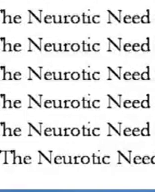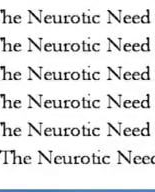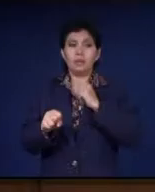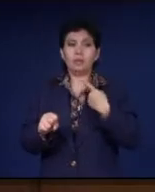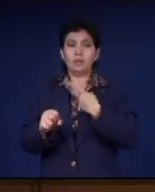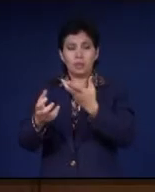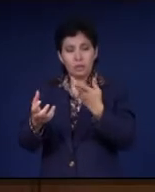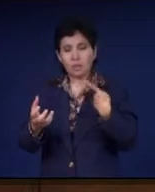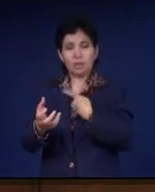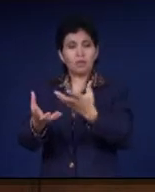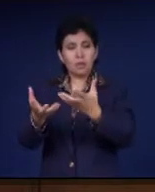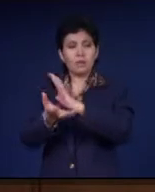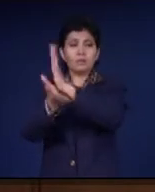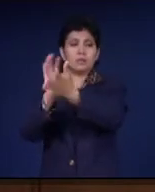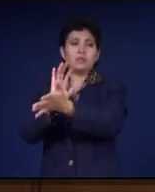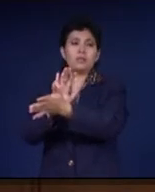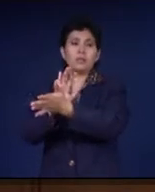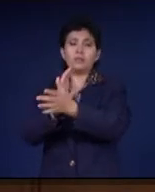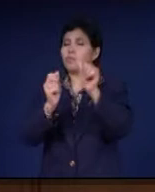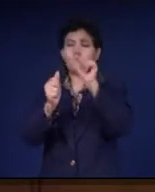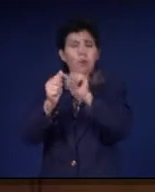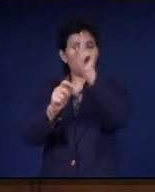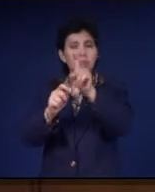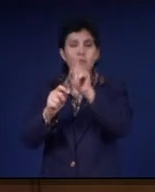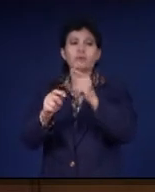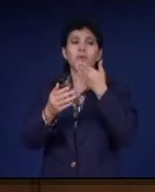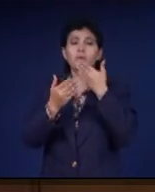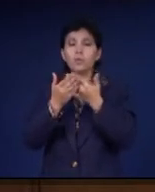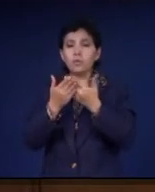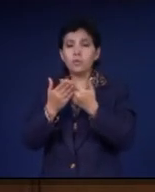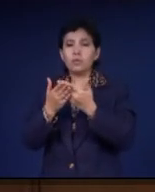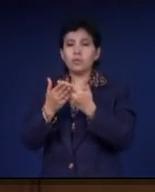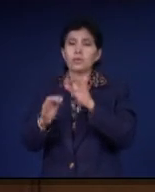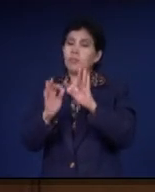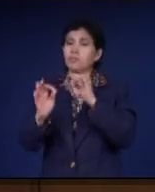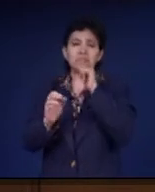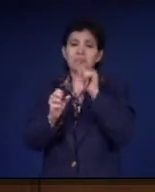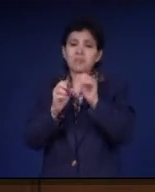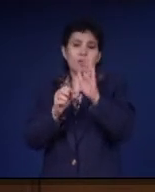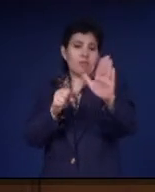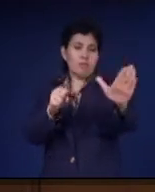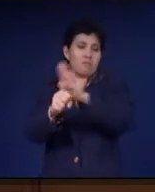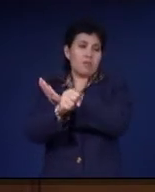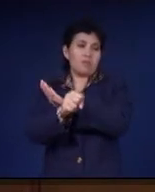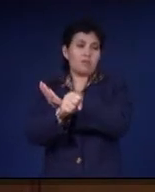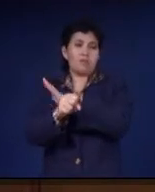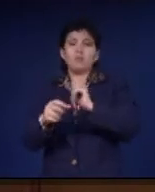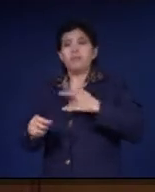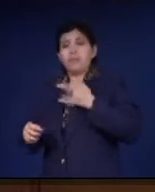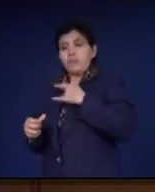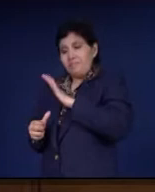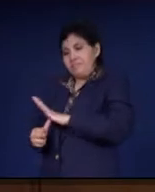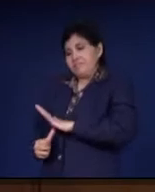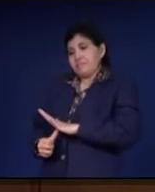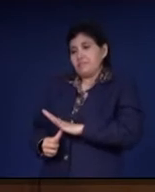to be perfect. Okay? We want everything to be nice and well done. And if it's not perfect, we find it just not comfortable